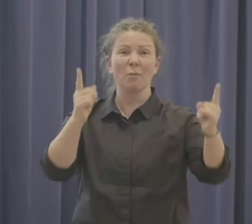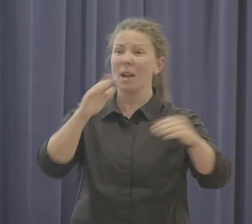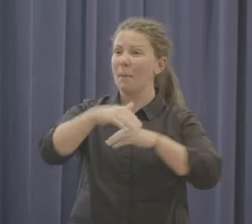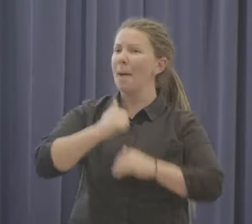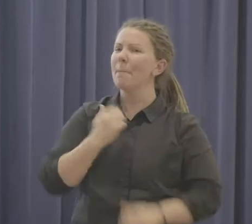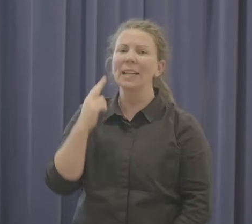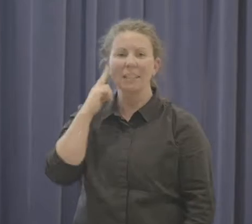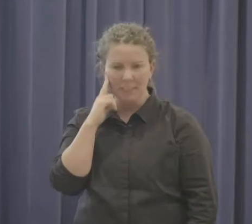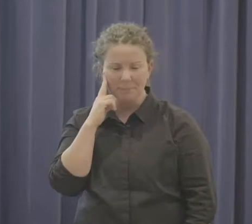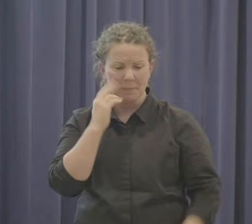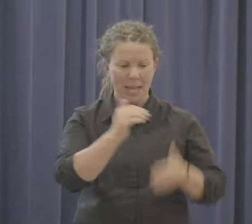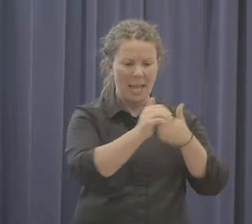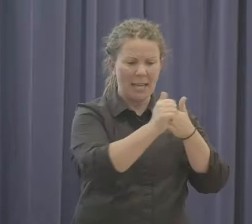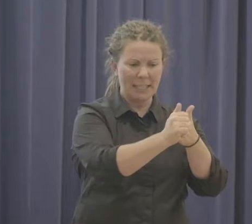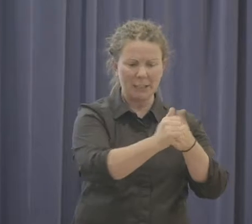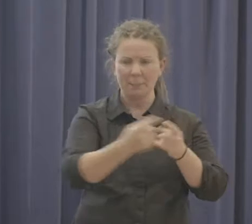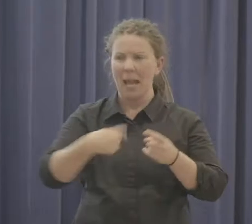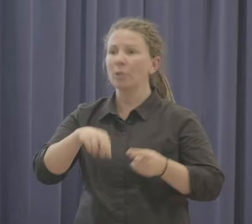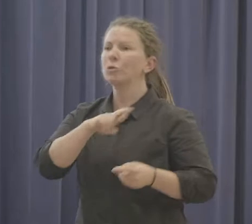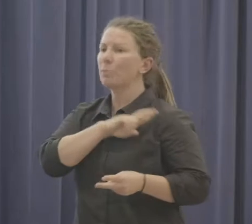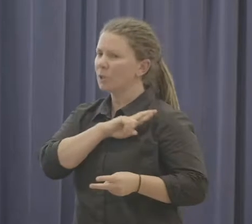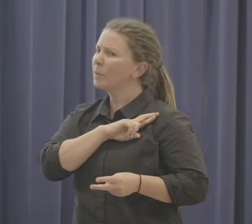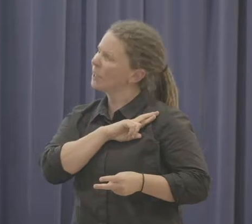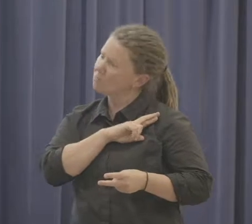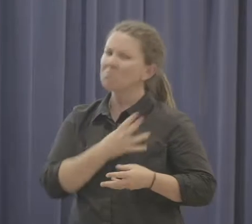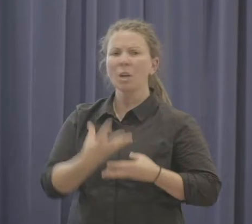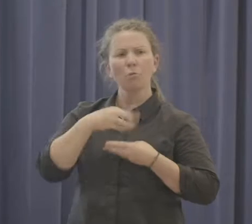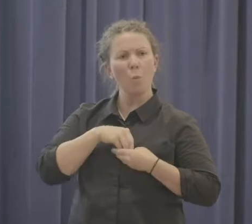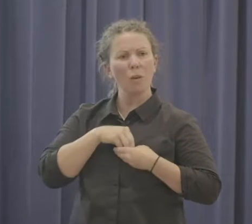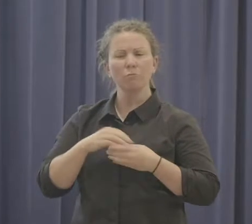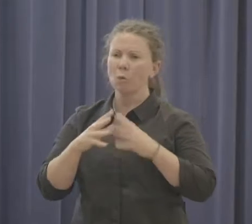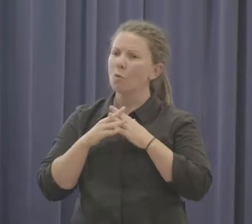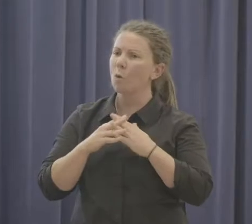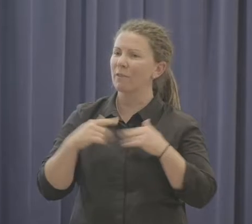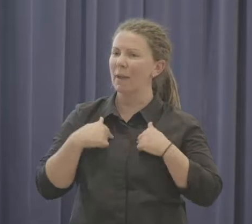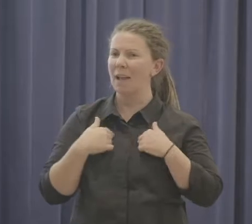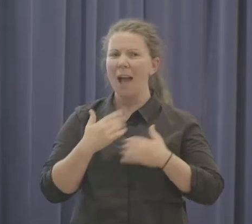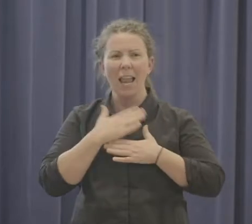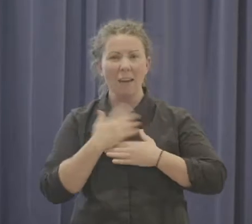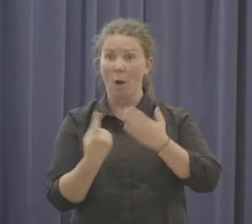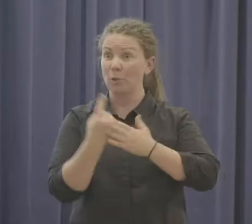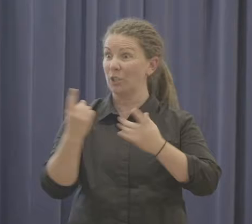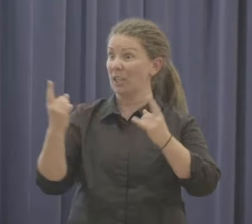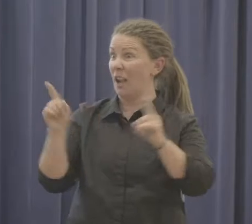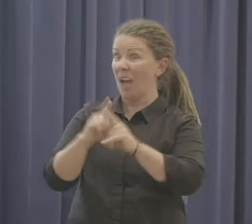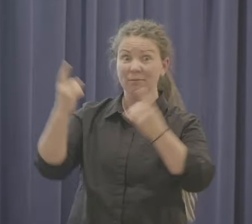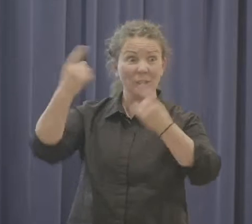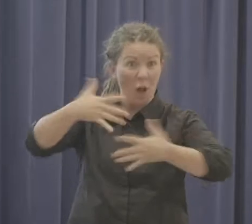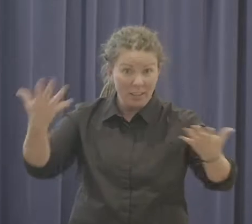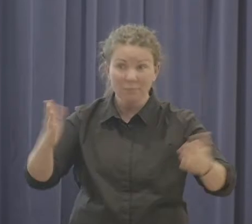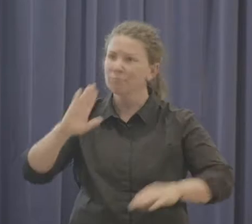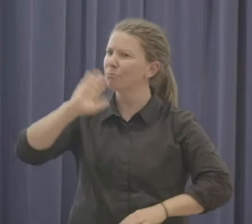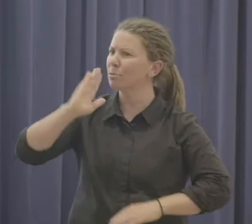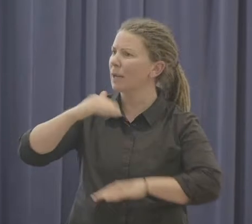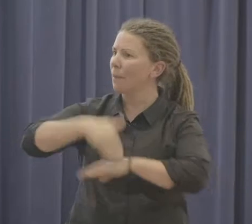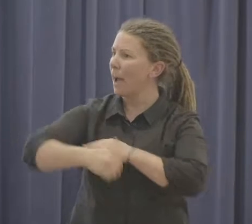implant. Leadership and responsibility are very rewarding for me, and I love getting opportunities like this to